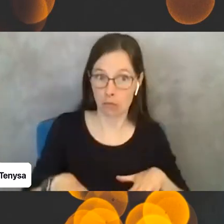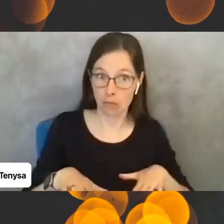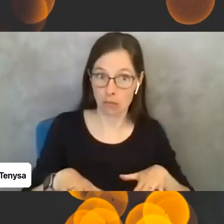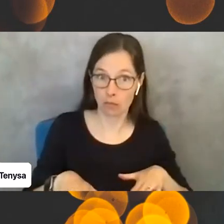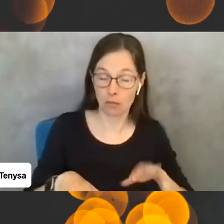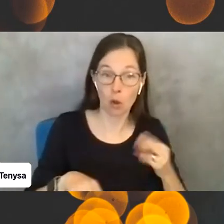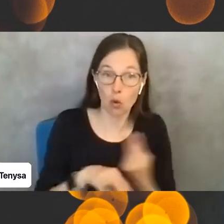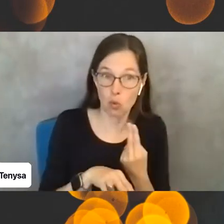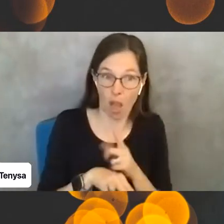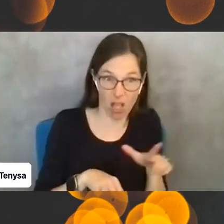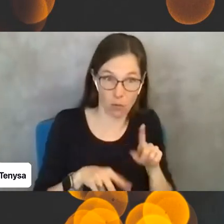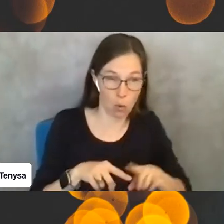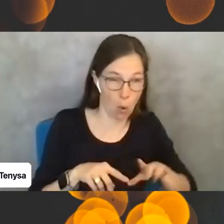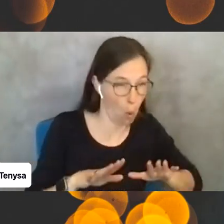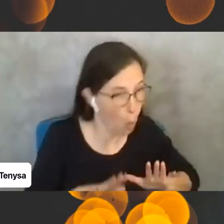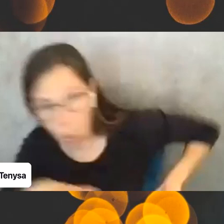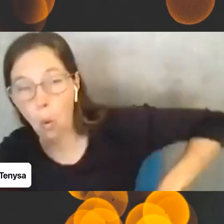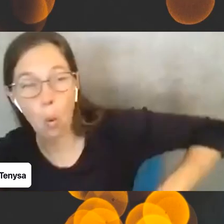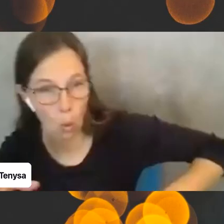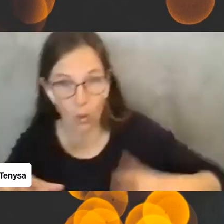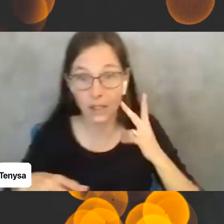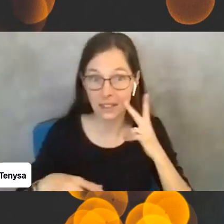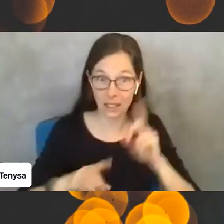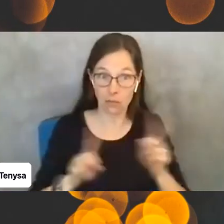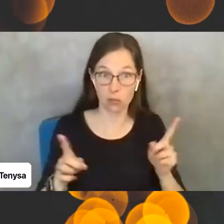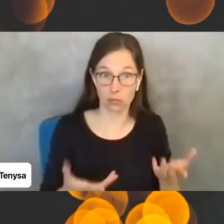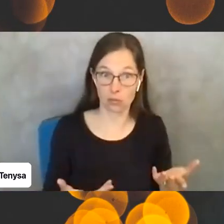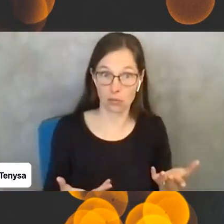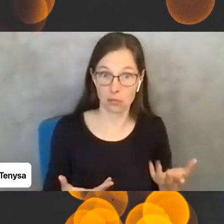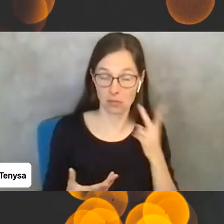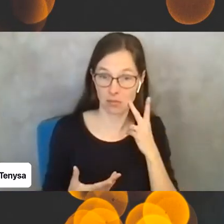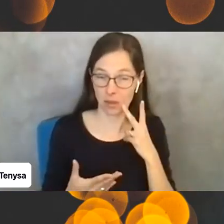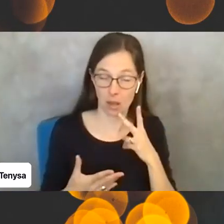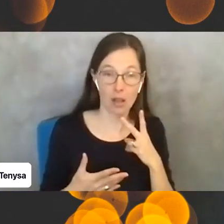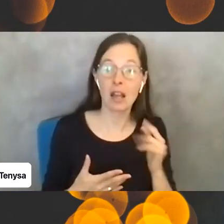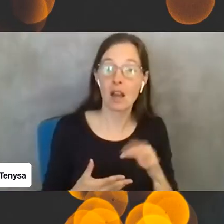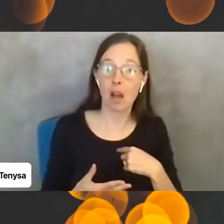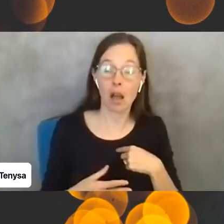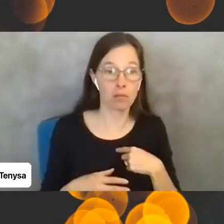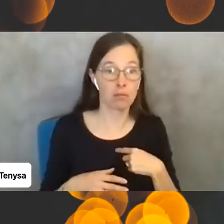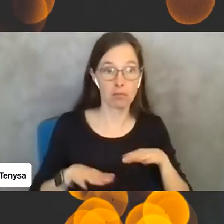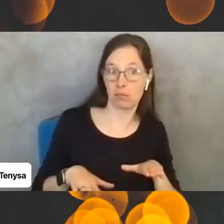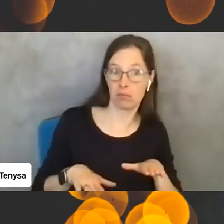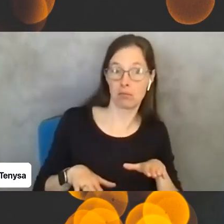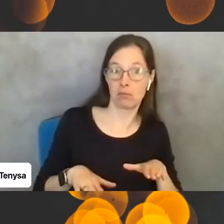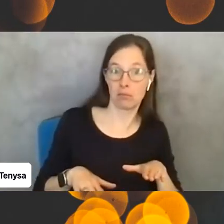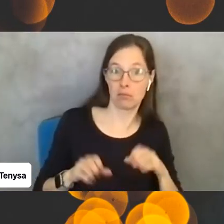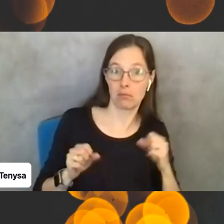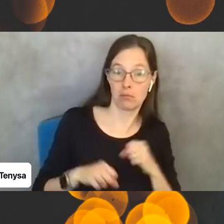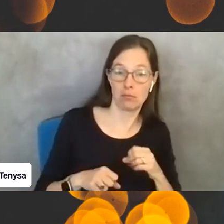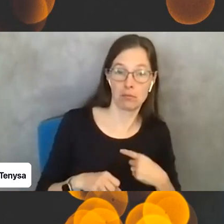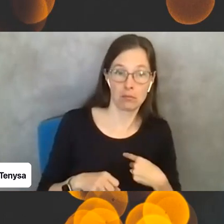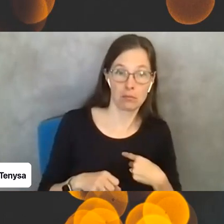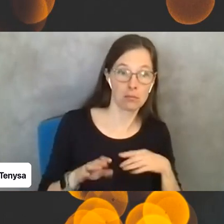leg to lunge you forward, you see the difference? Like if I'm on my on guard and I just extend